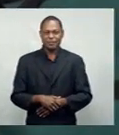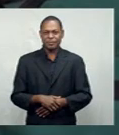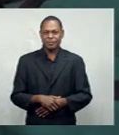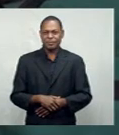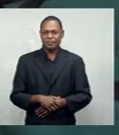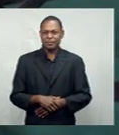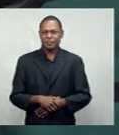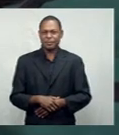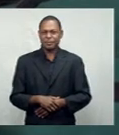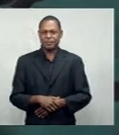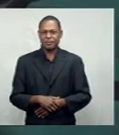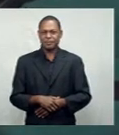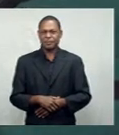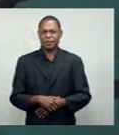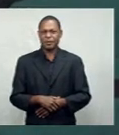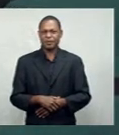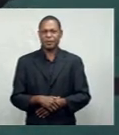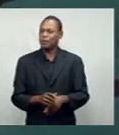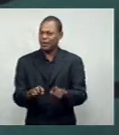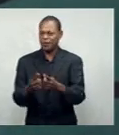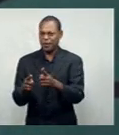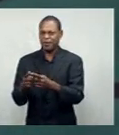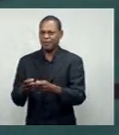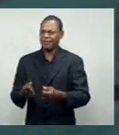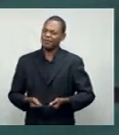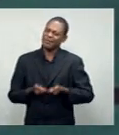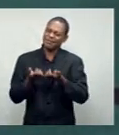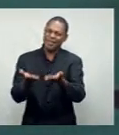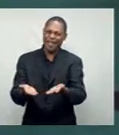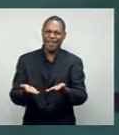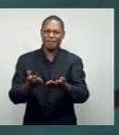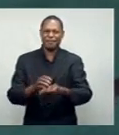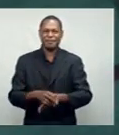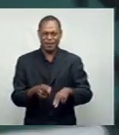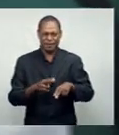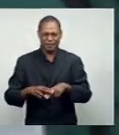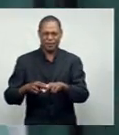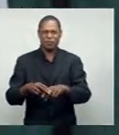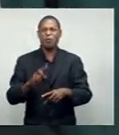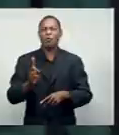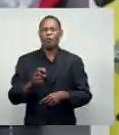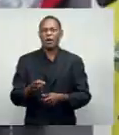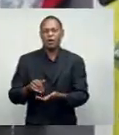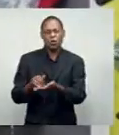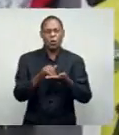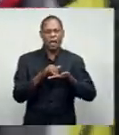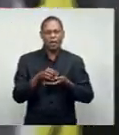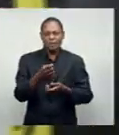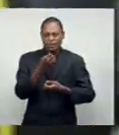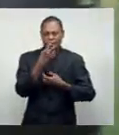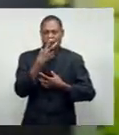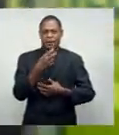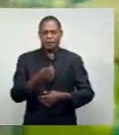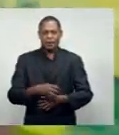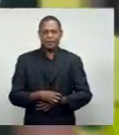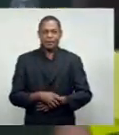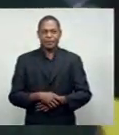capnography and a bunch of other things to support people with respiratory problems.